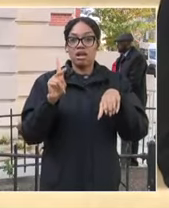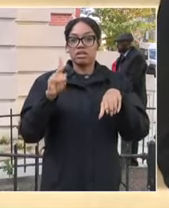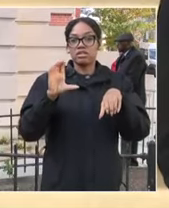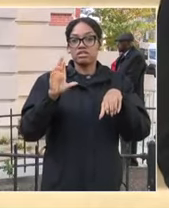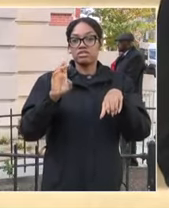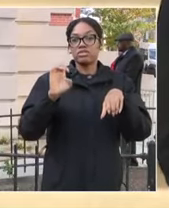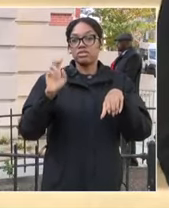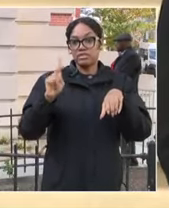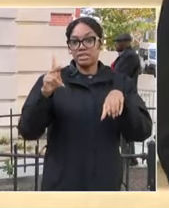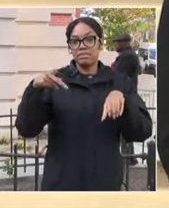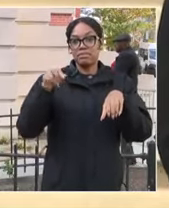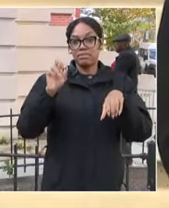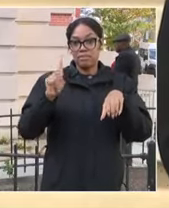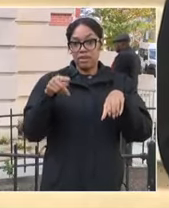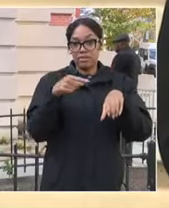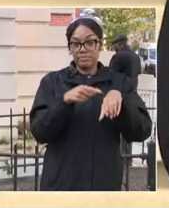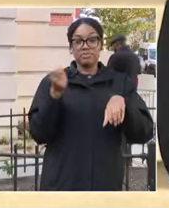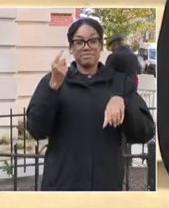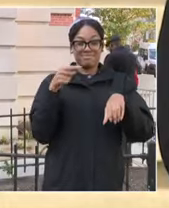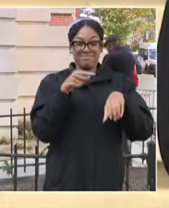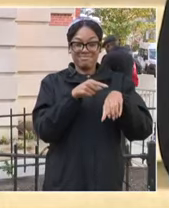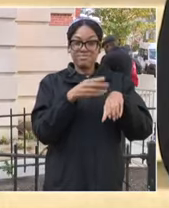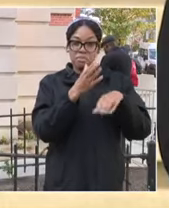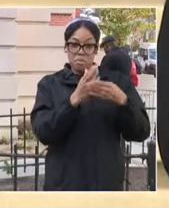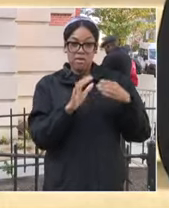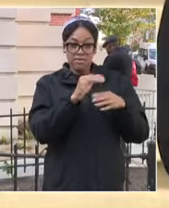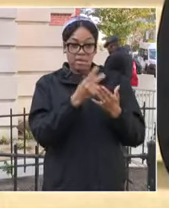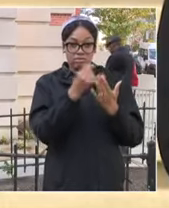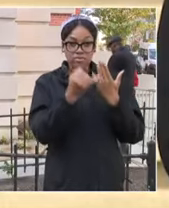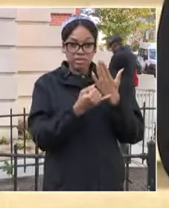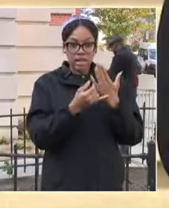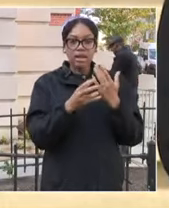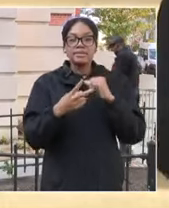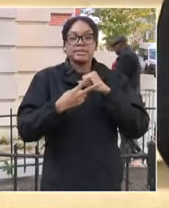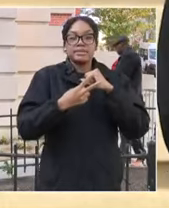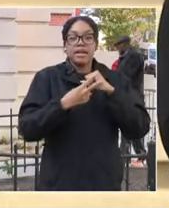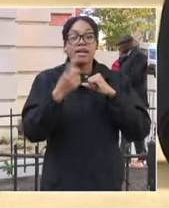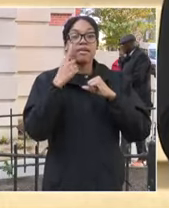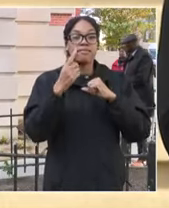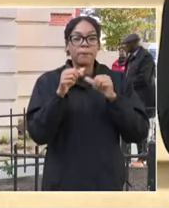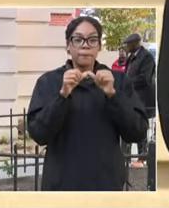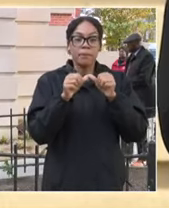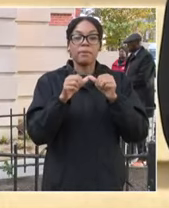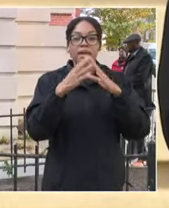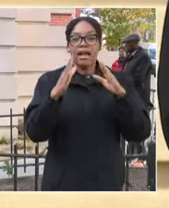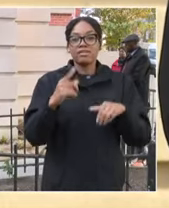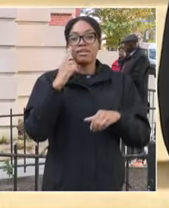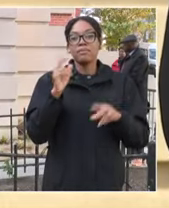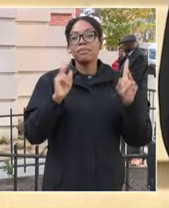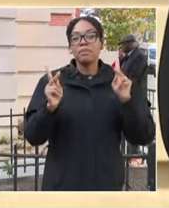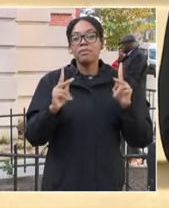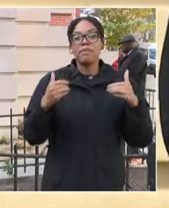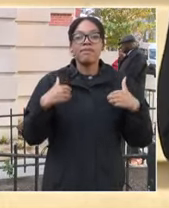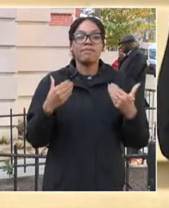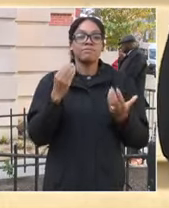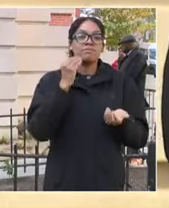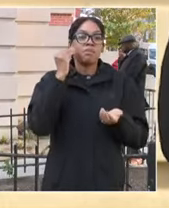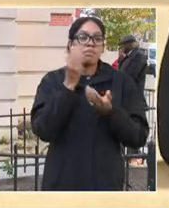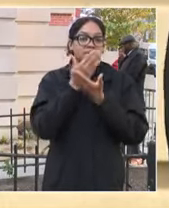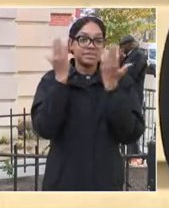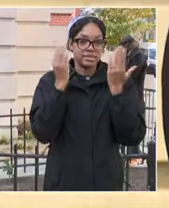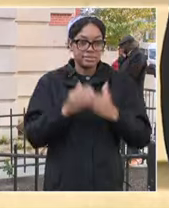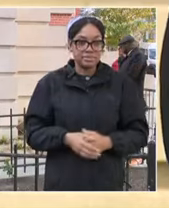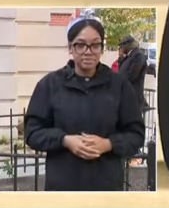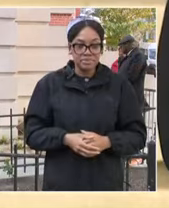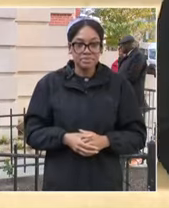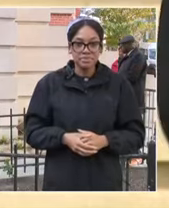is reserved for permanent supportive housing for residents who have experienced homelessness.